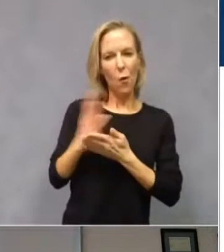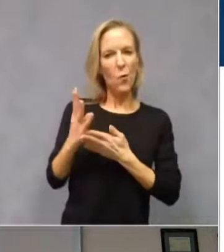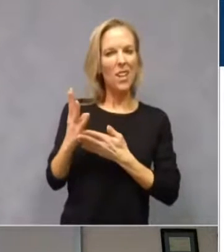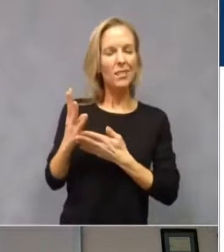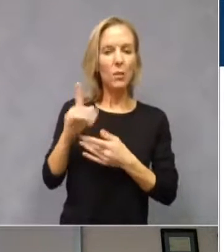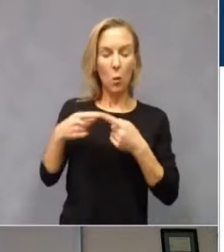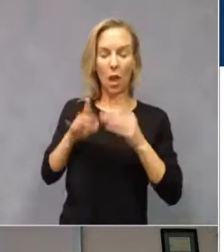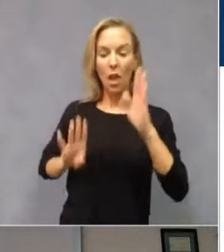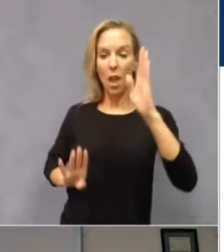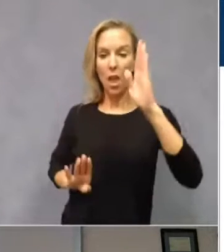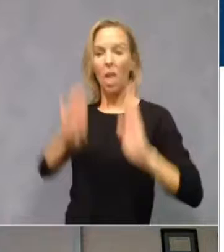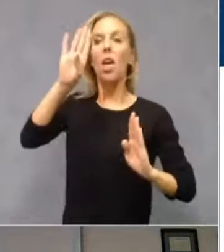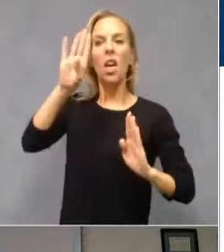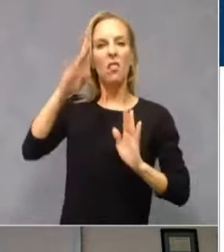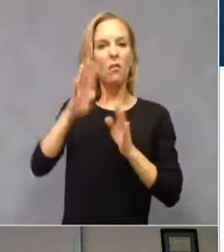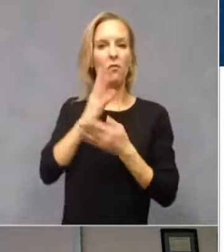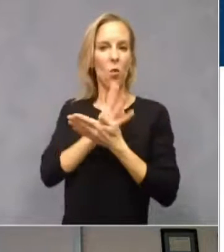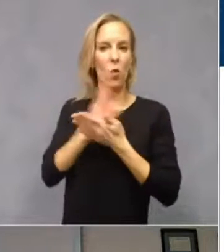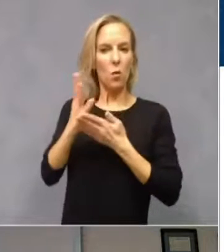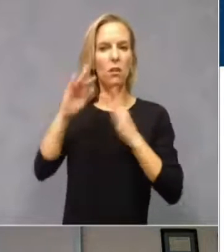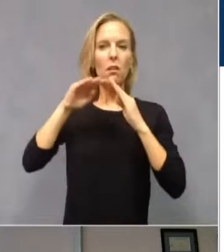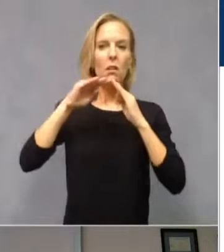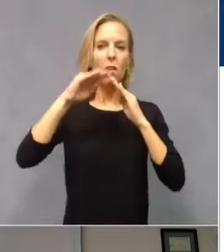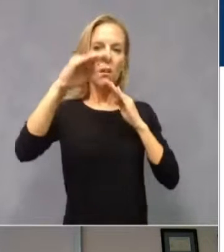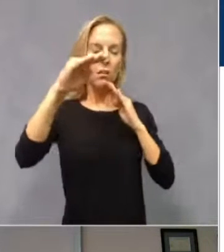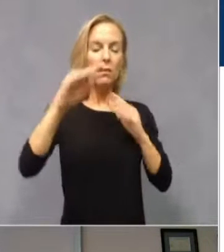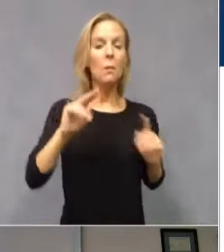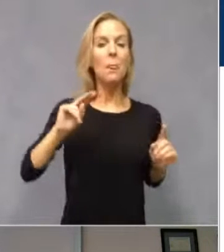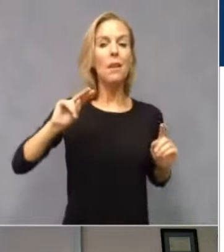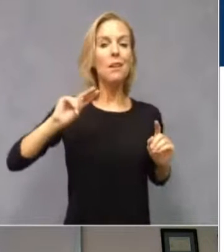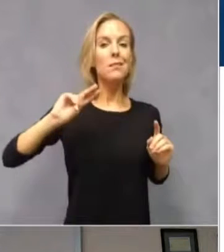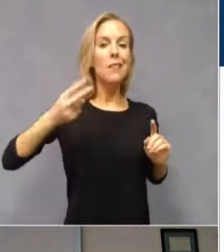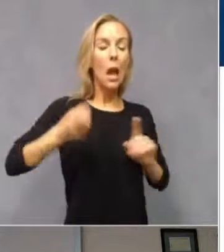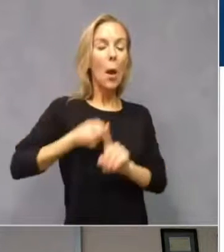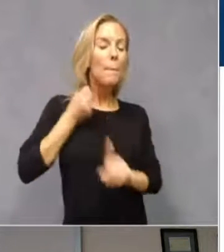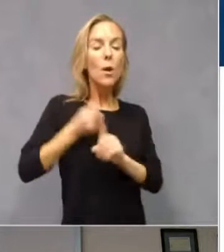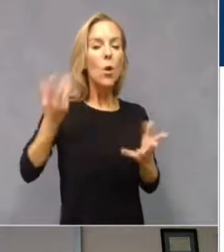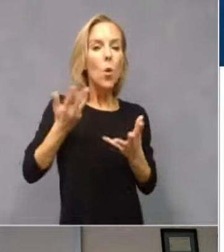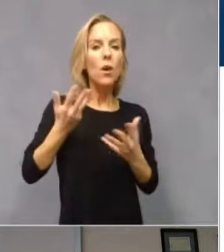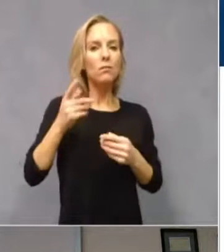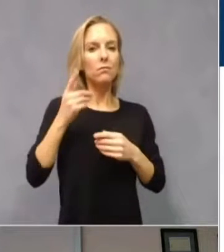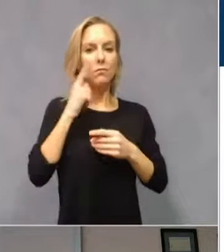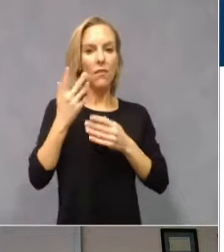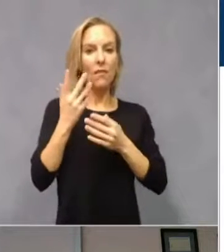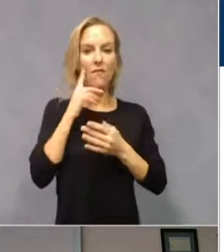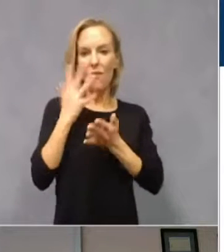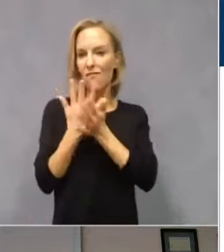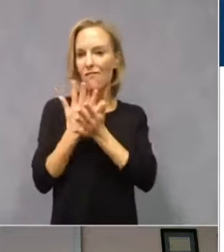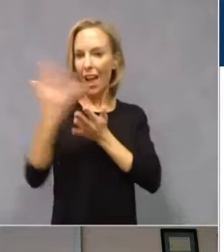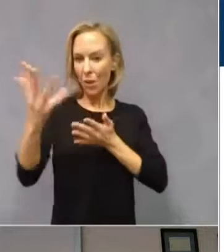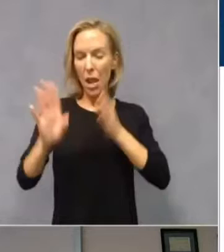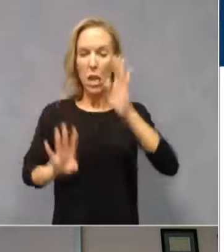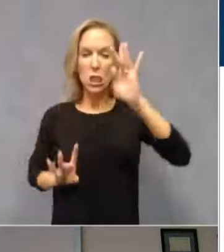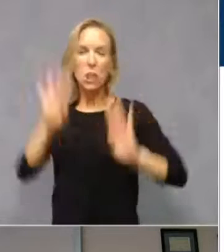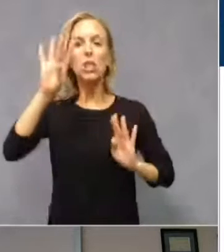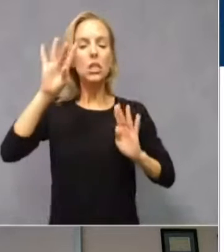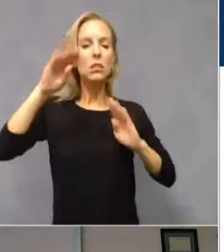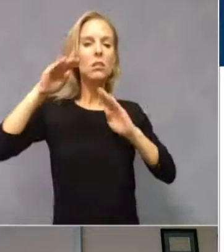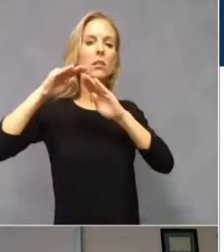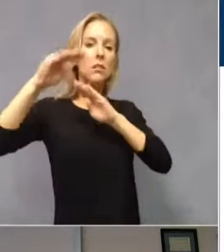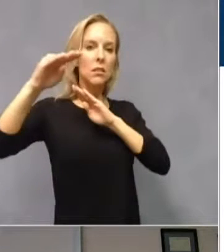plateau. The second surge lasted for about 5 weeks nationwide before it reached its peak and started a